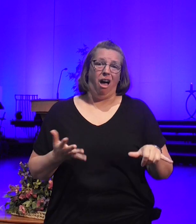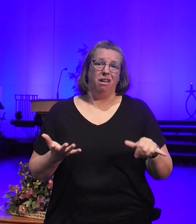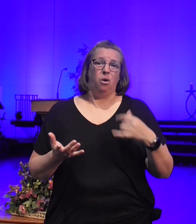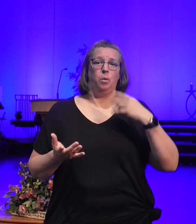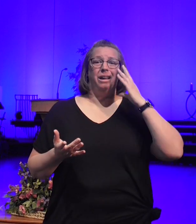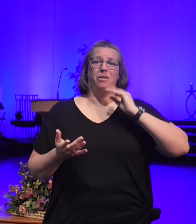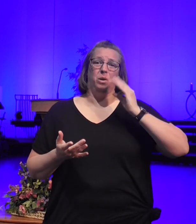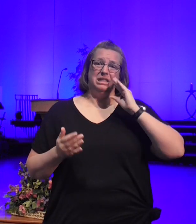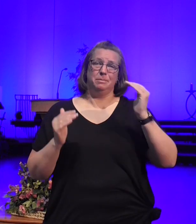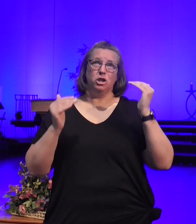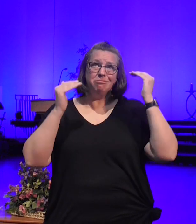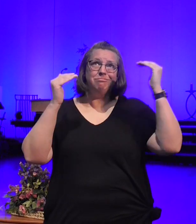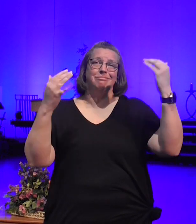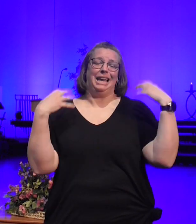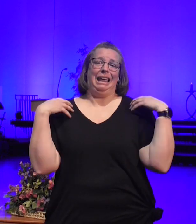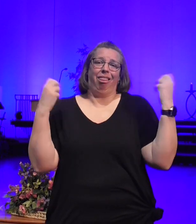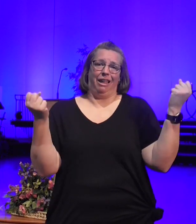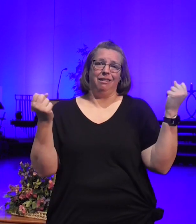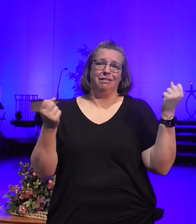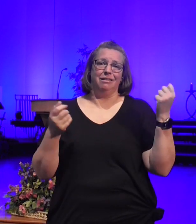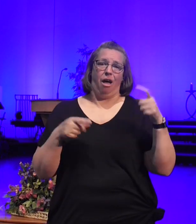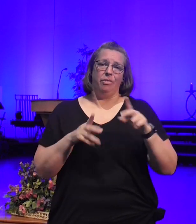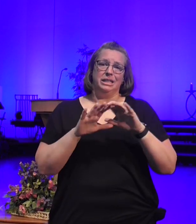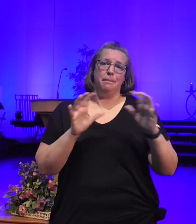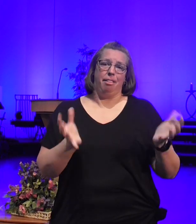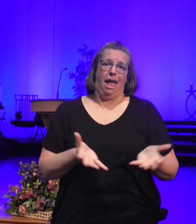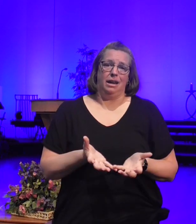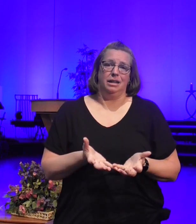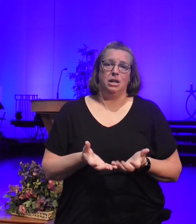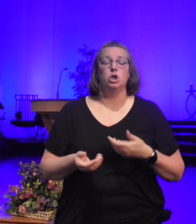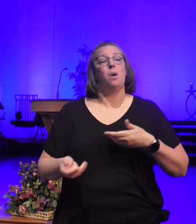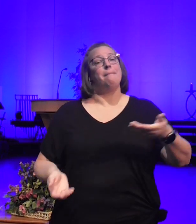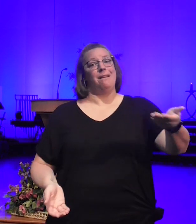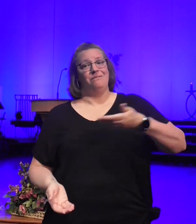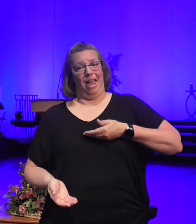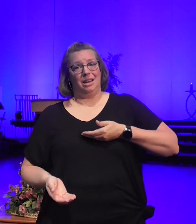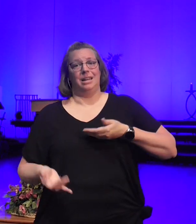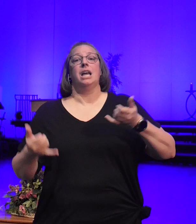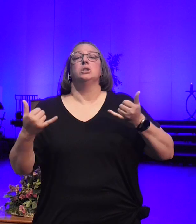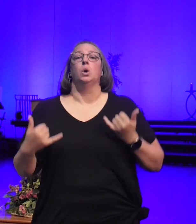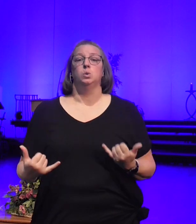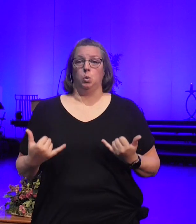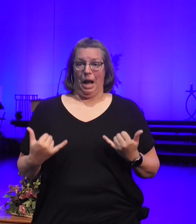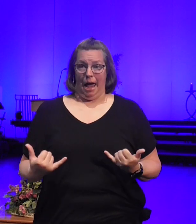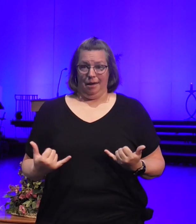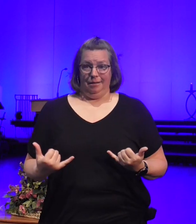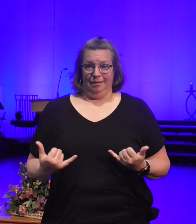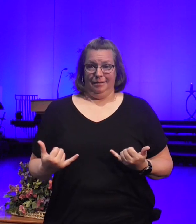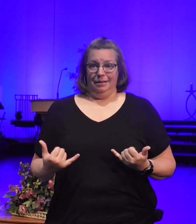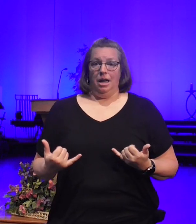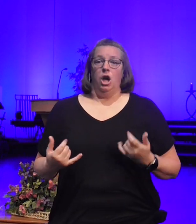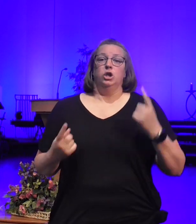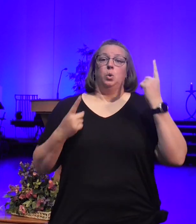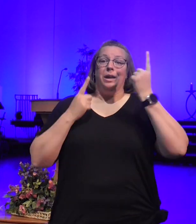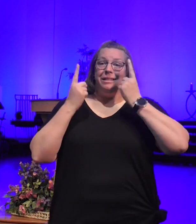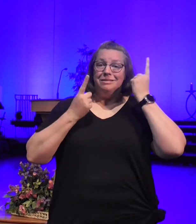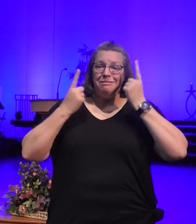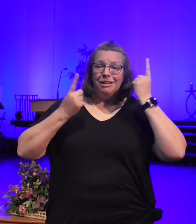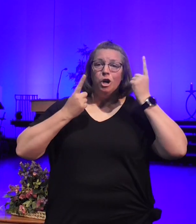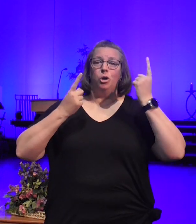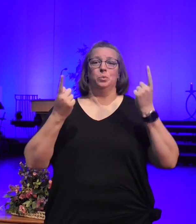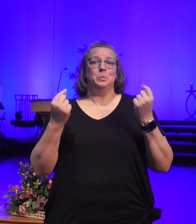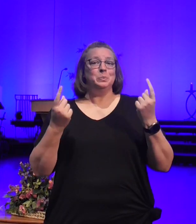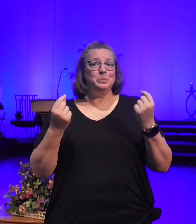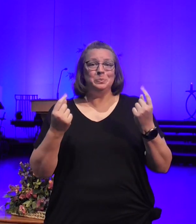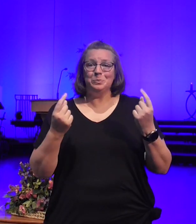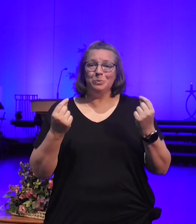greater healing and well-being on this planet. And I'm inviting us right here today to consider what we might be able to do